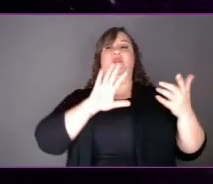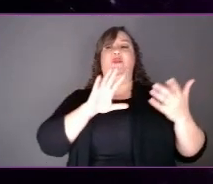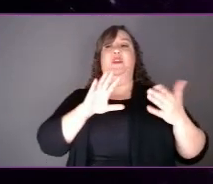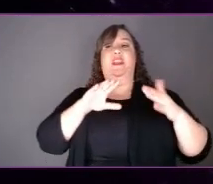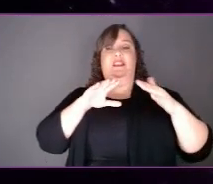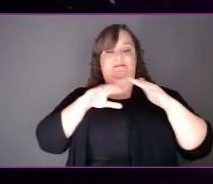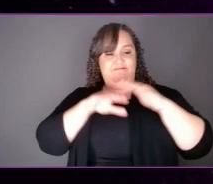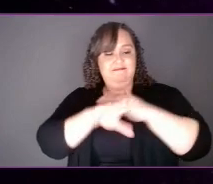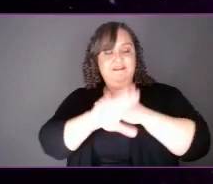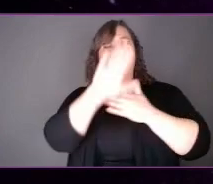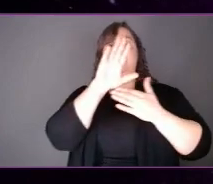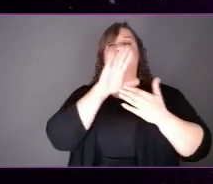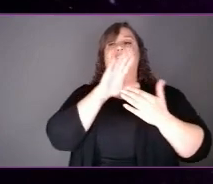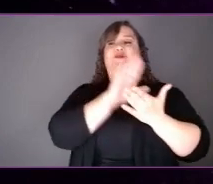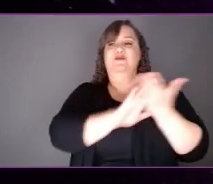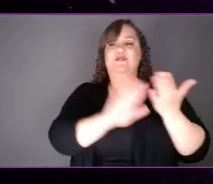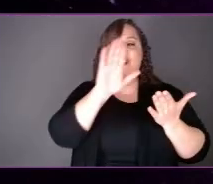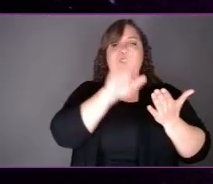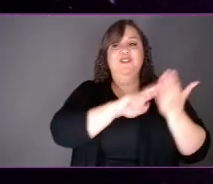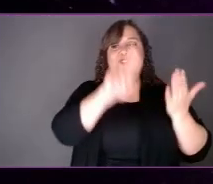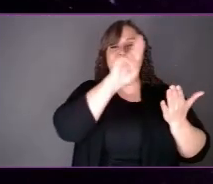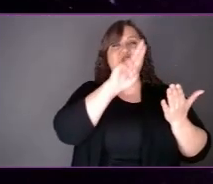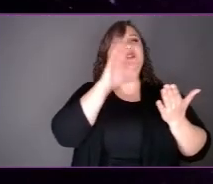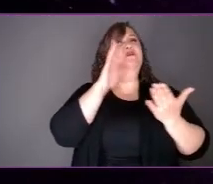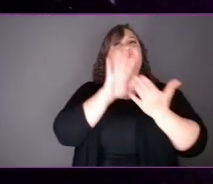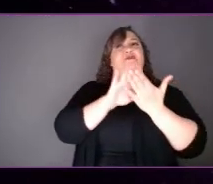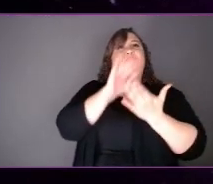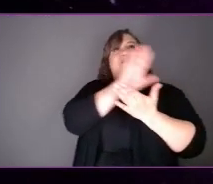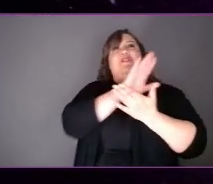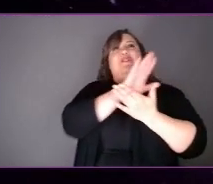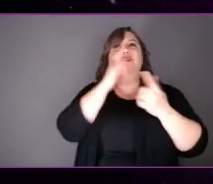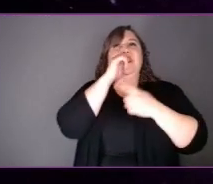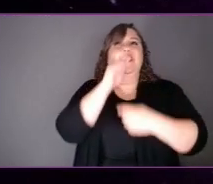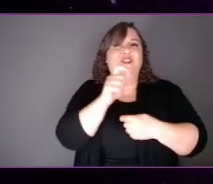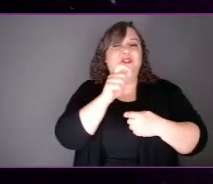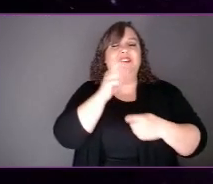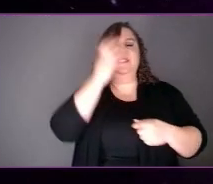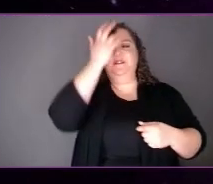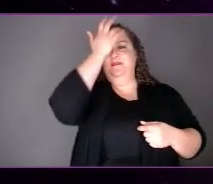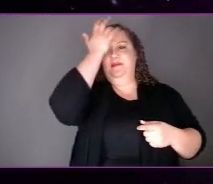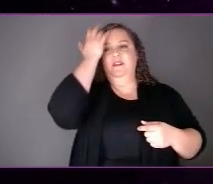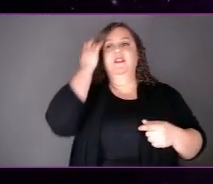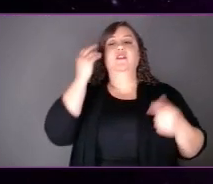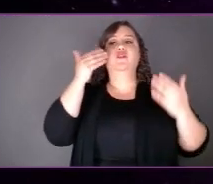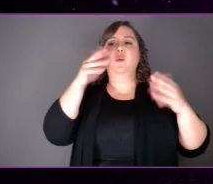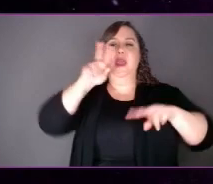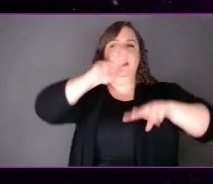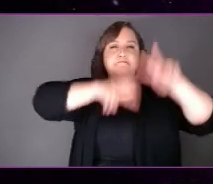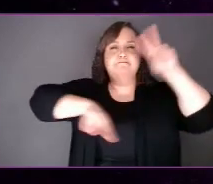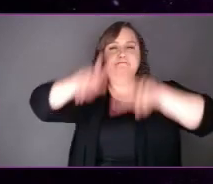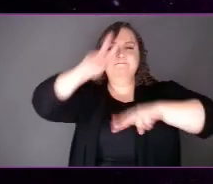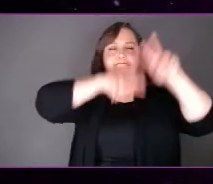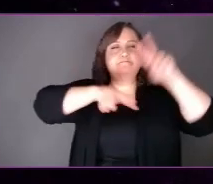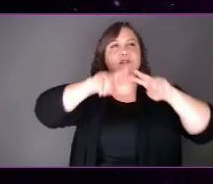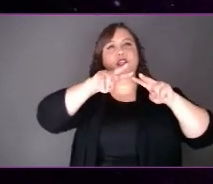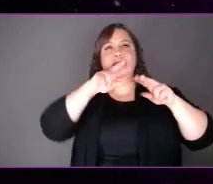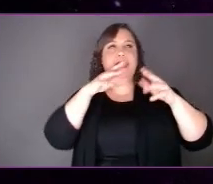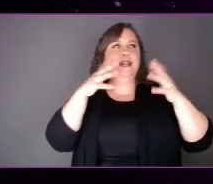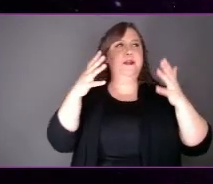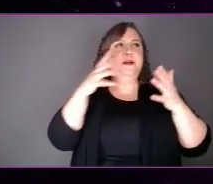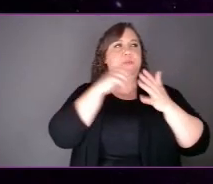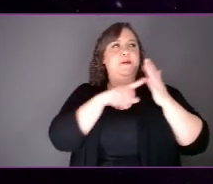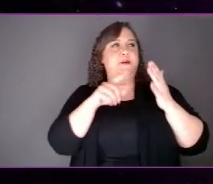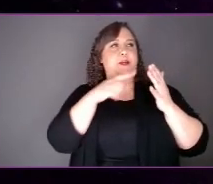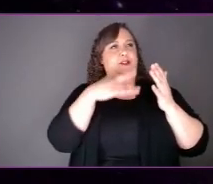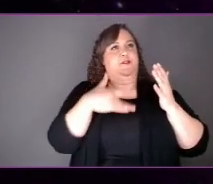school, you'll learn about what some of your interests are. So really take a look in that regard. Again, like I